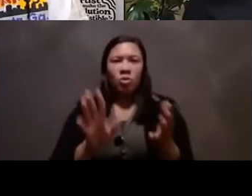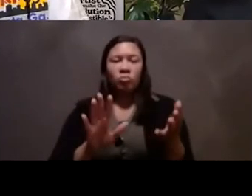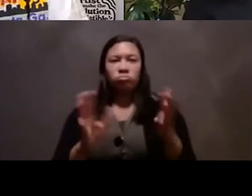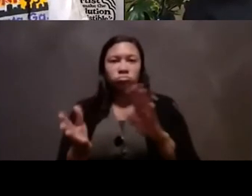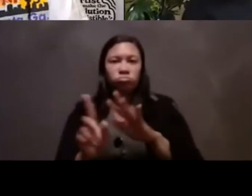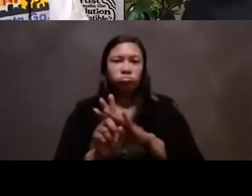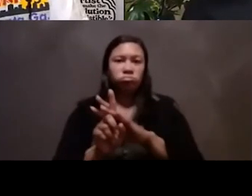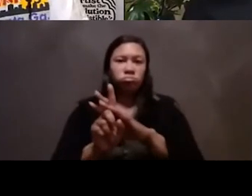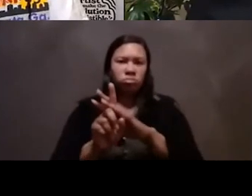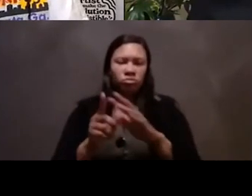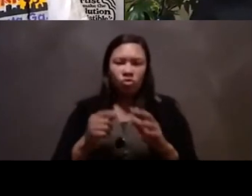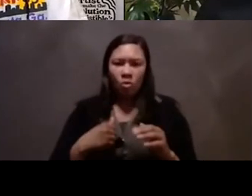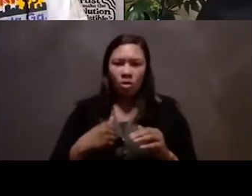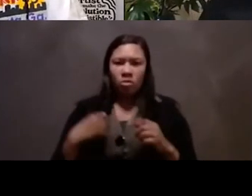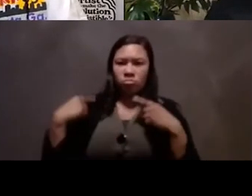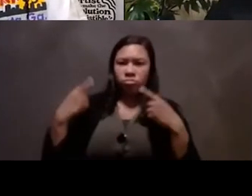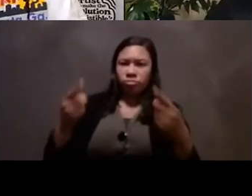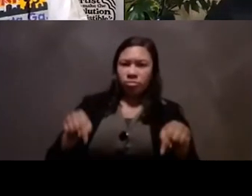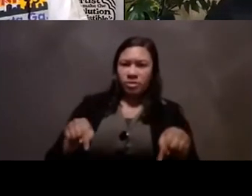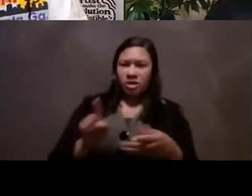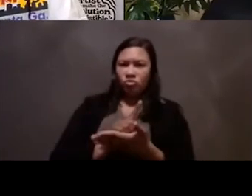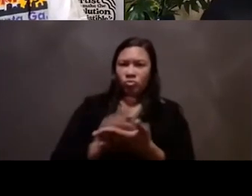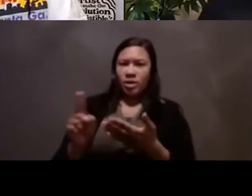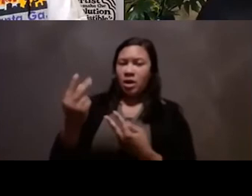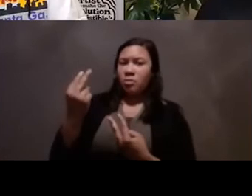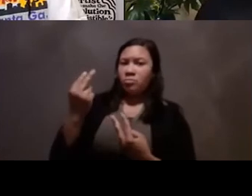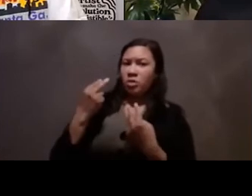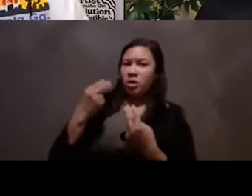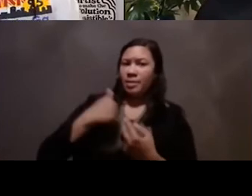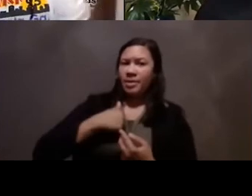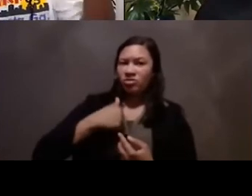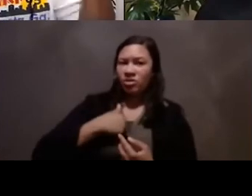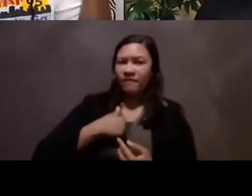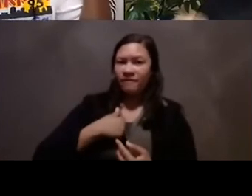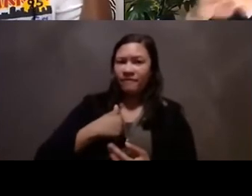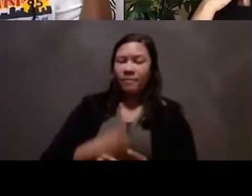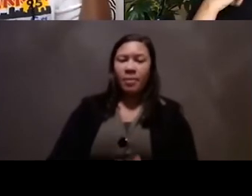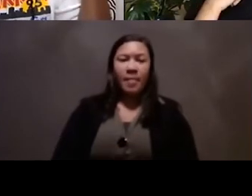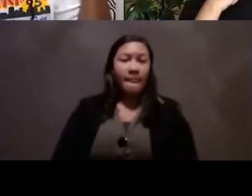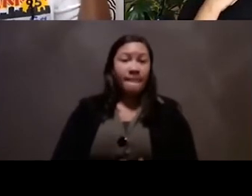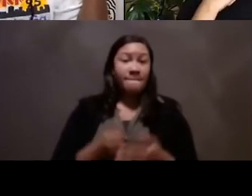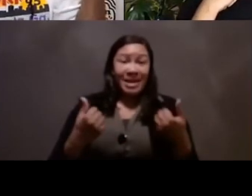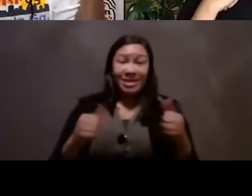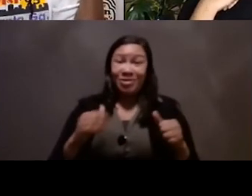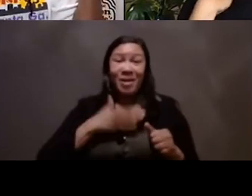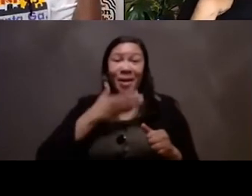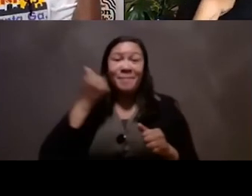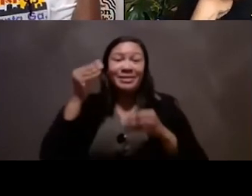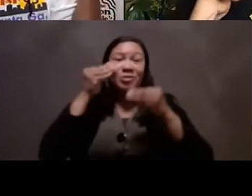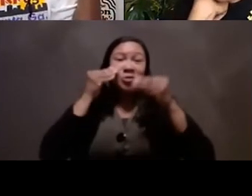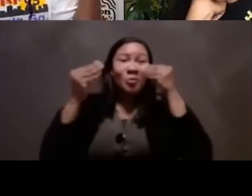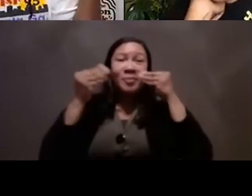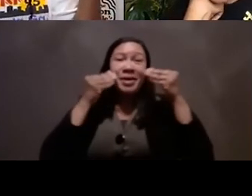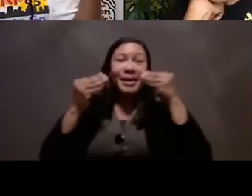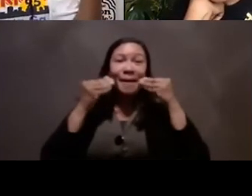like looking at myself in the mirror and rubbing as much like makeup on as I could in this really beautiful